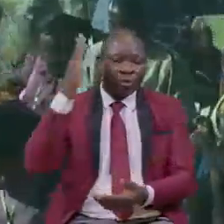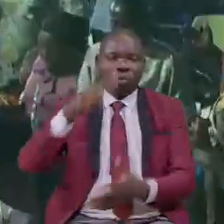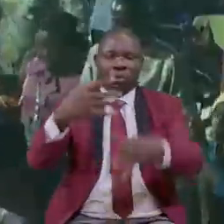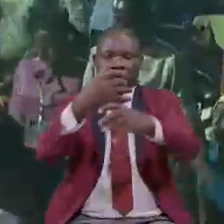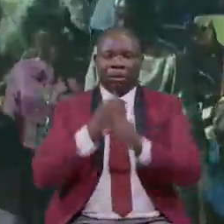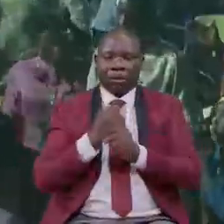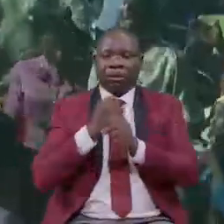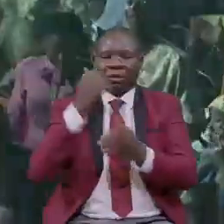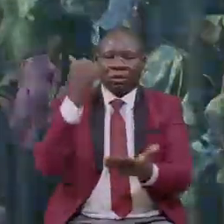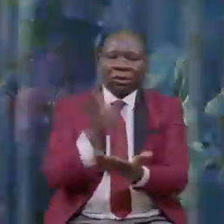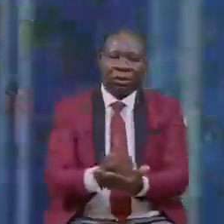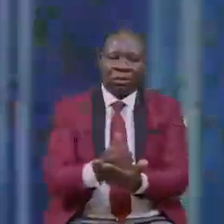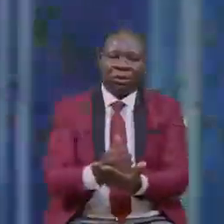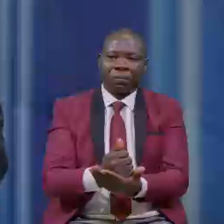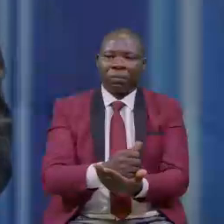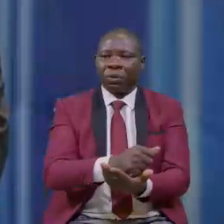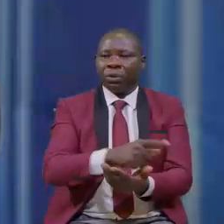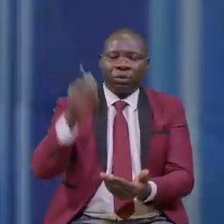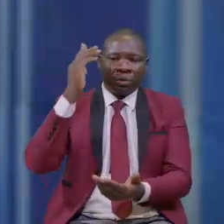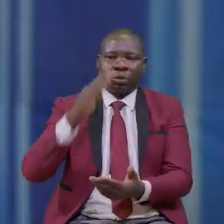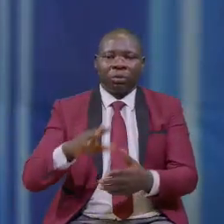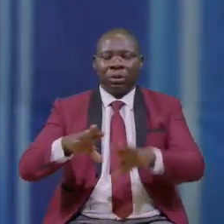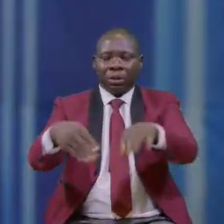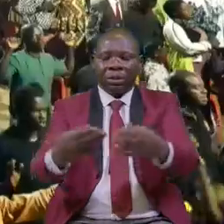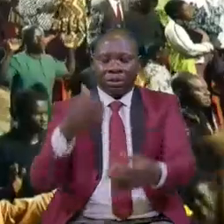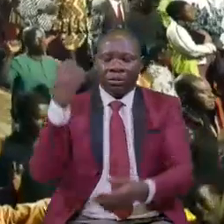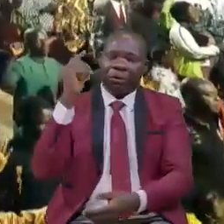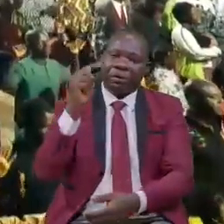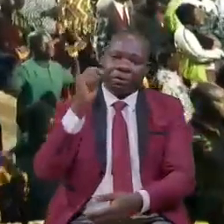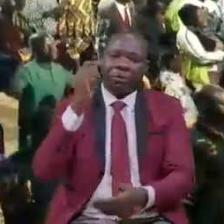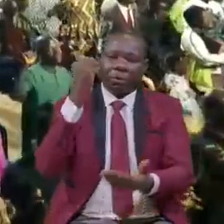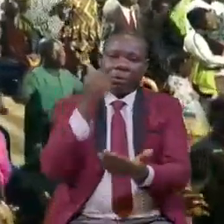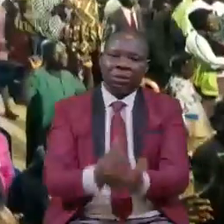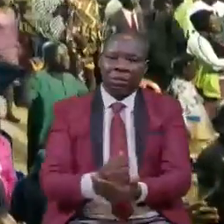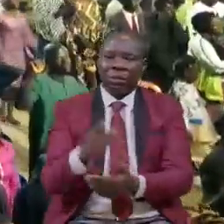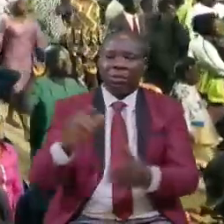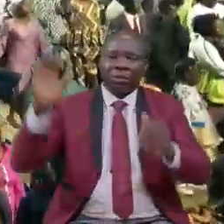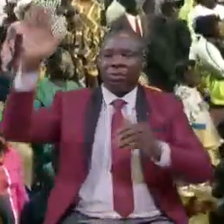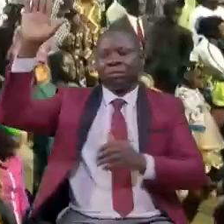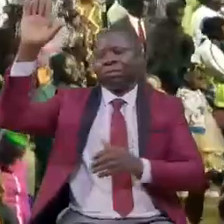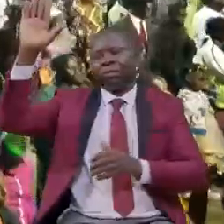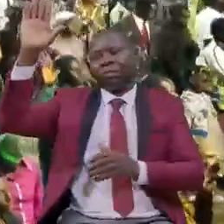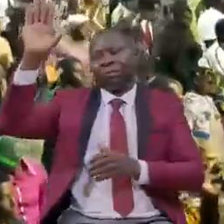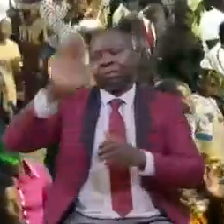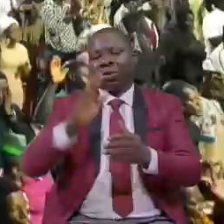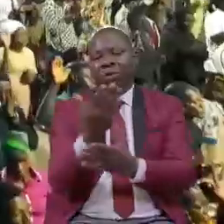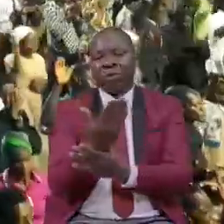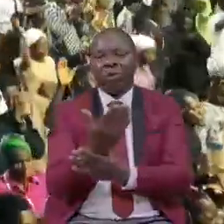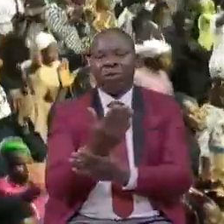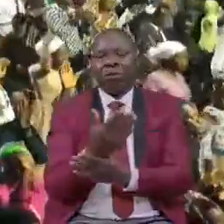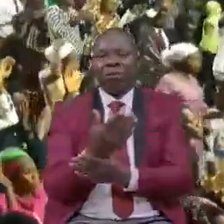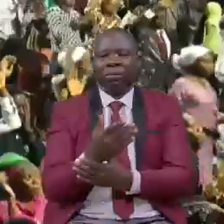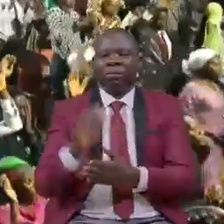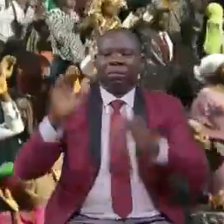receive. You'll give a testimony. You raise up your hand. Lift